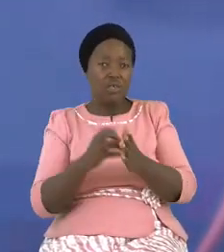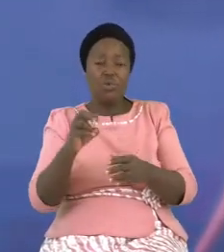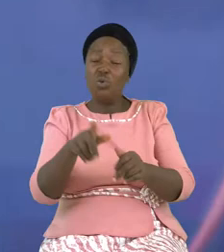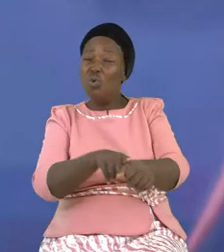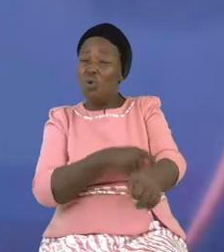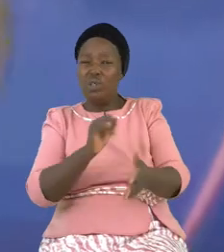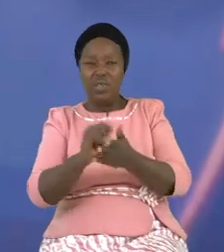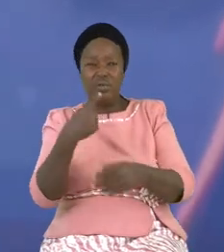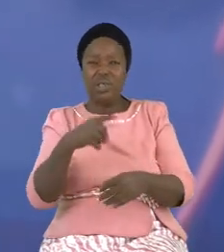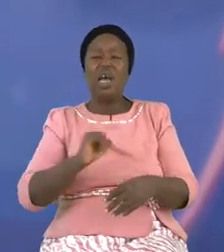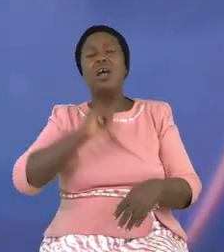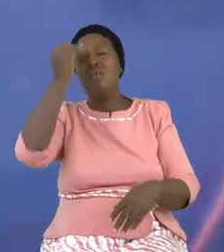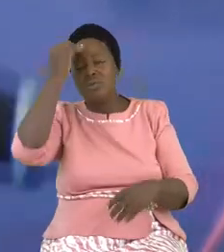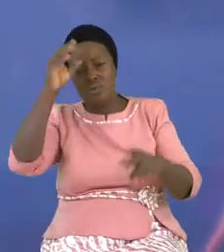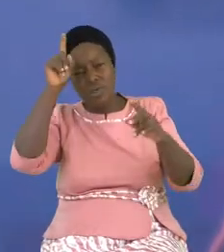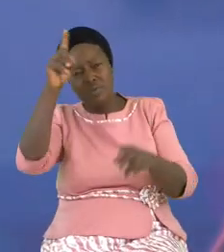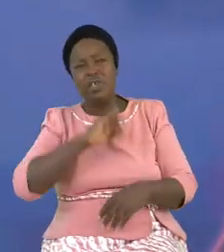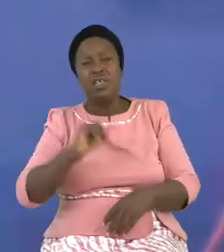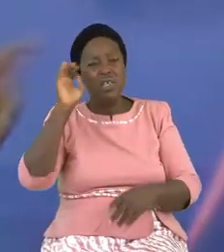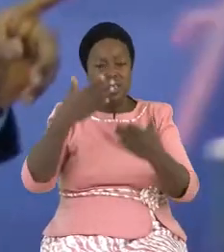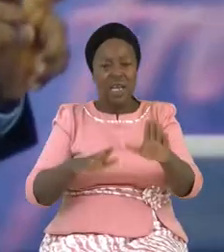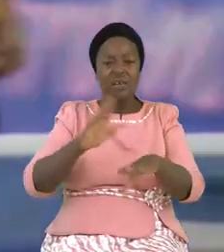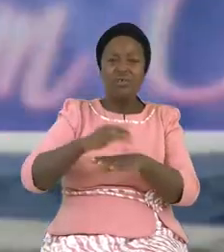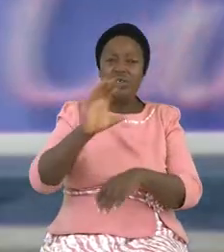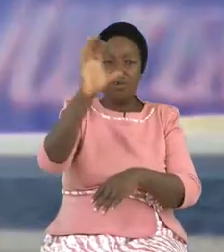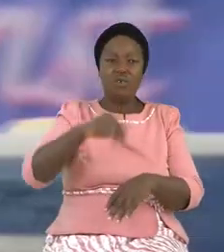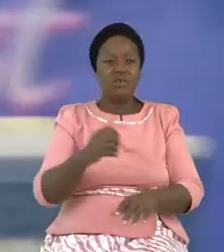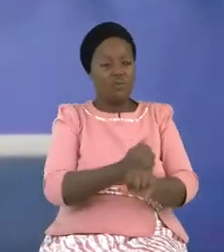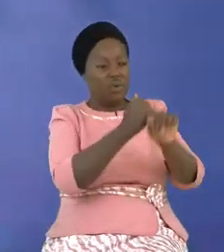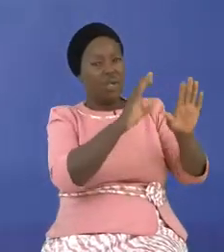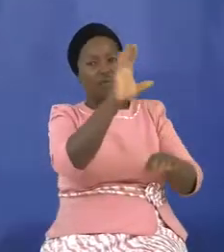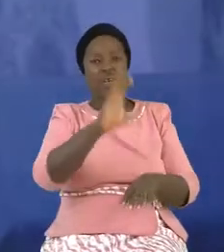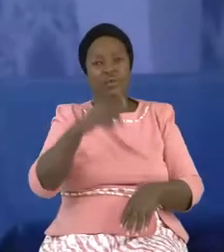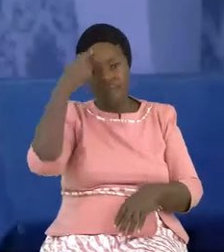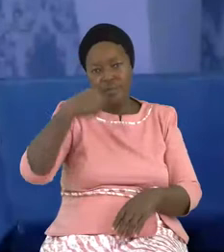I know him. He died on the cross of Calvary. But now there's